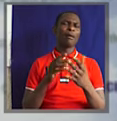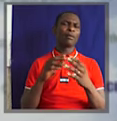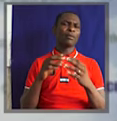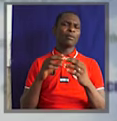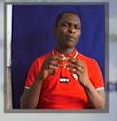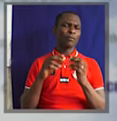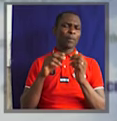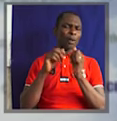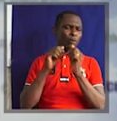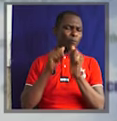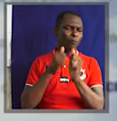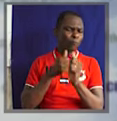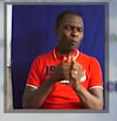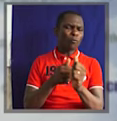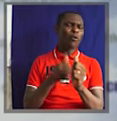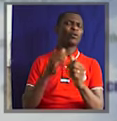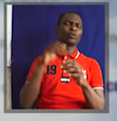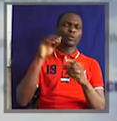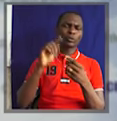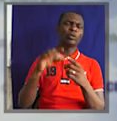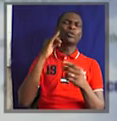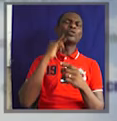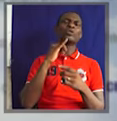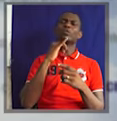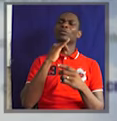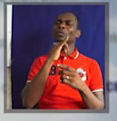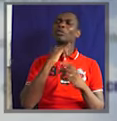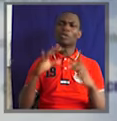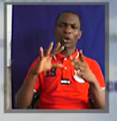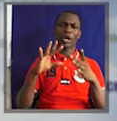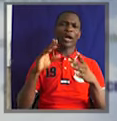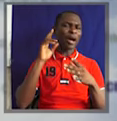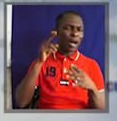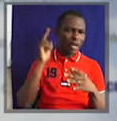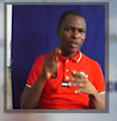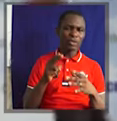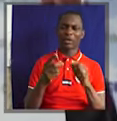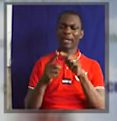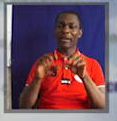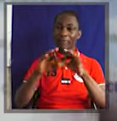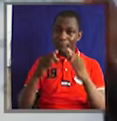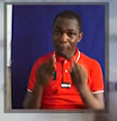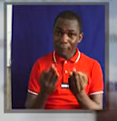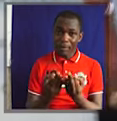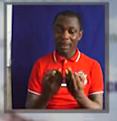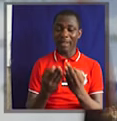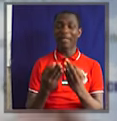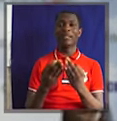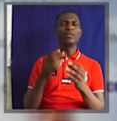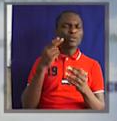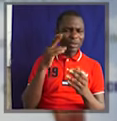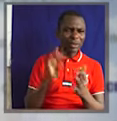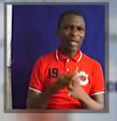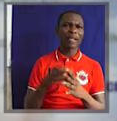Israel for a history mu a udi opani Judah yi abusua akiri a wo sa sa problem no atena sa abusua no mu